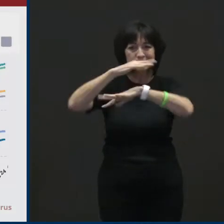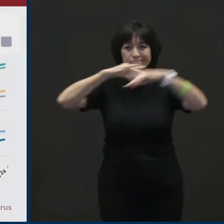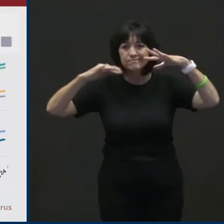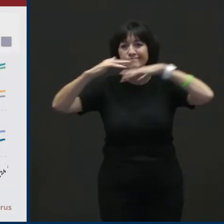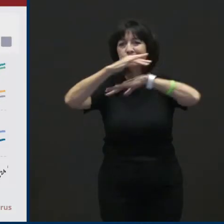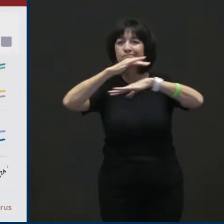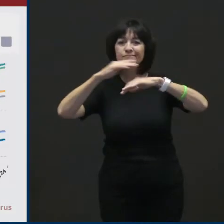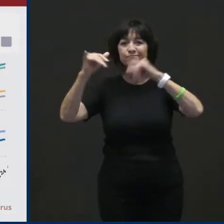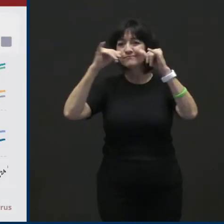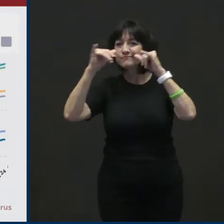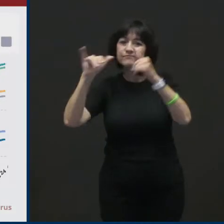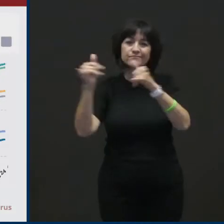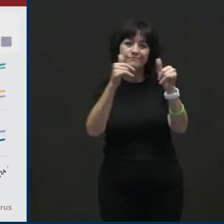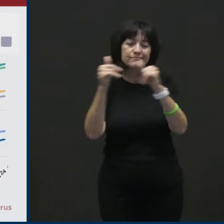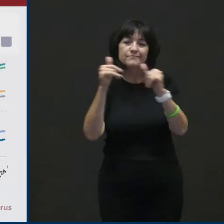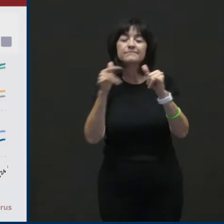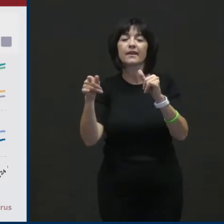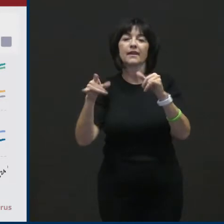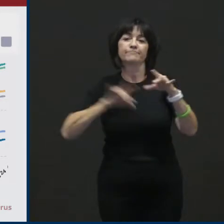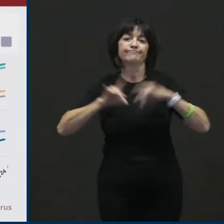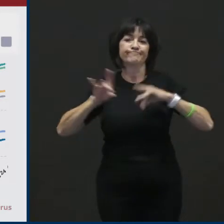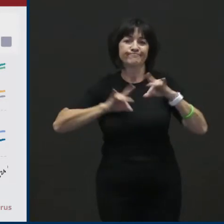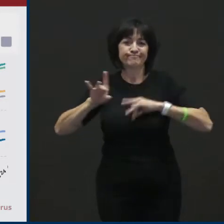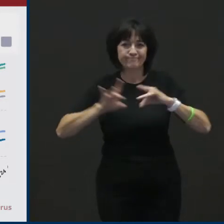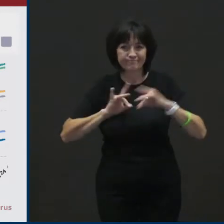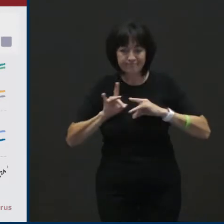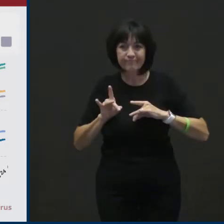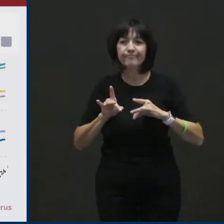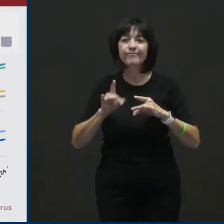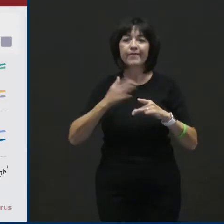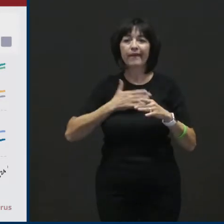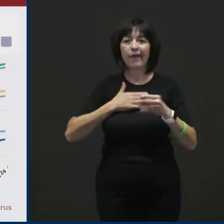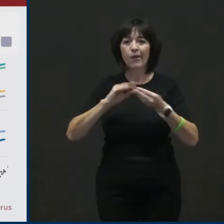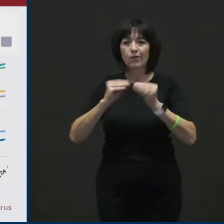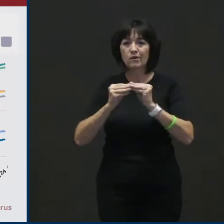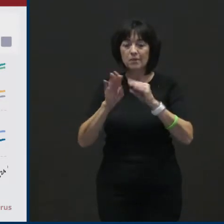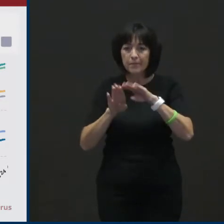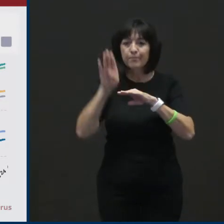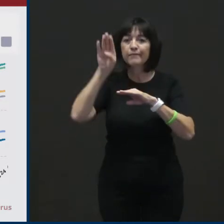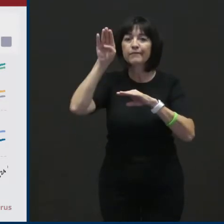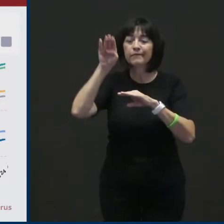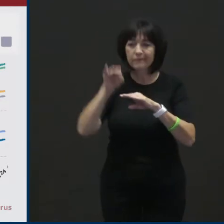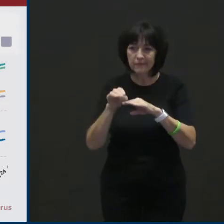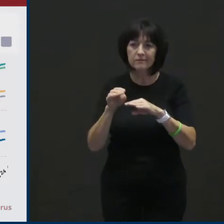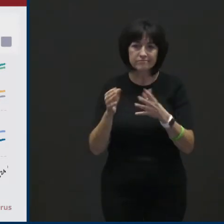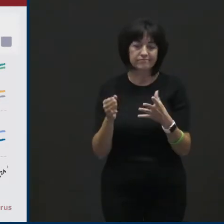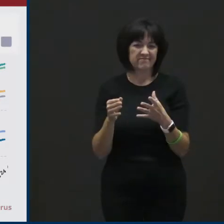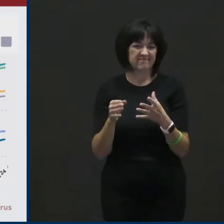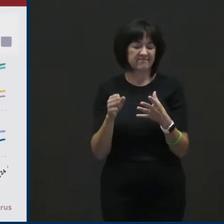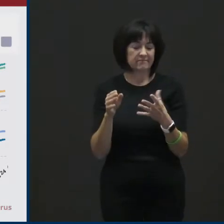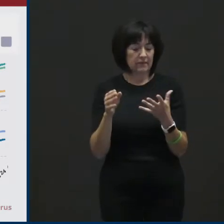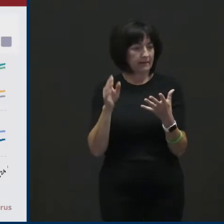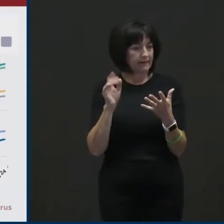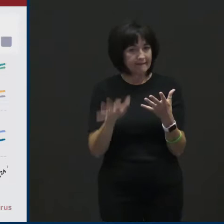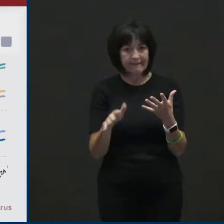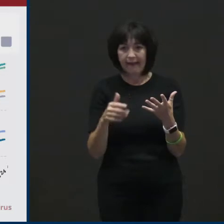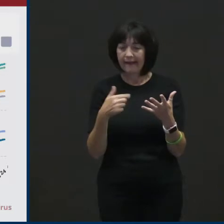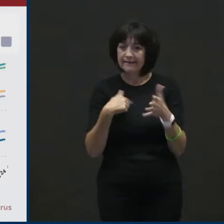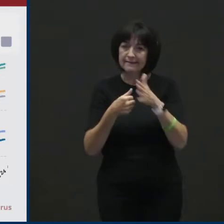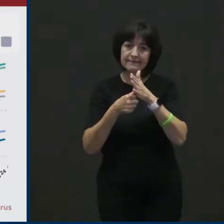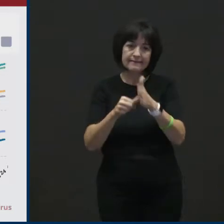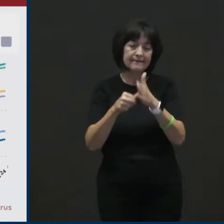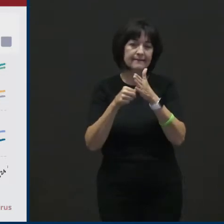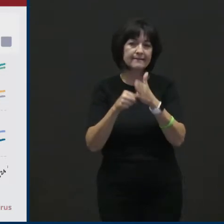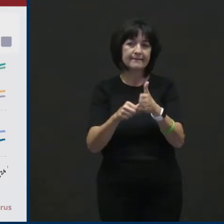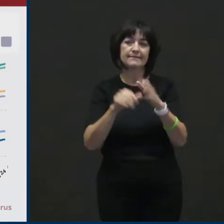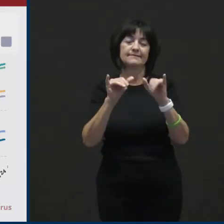as careful with respect and attentive to mask wearing, social distancing, that's out in bars and restaurants,